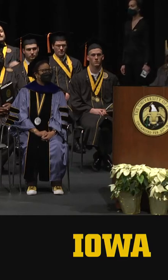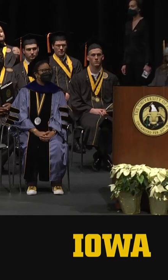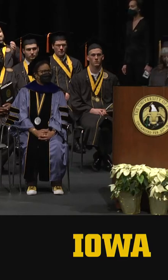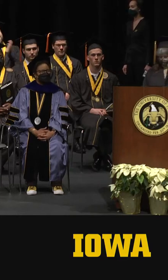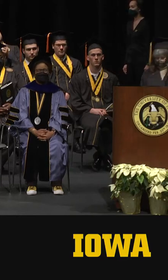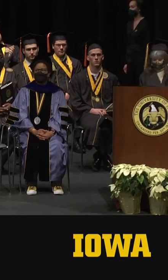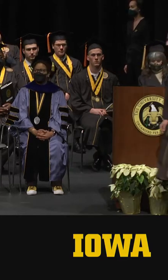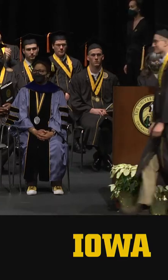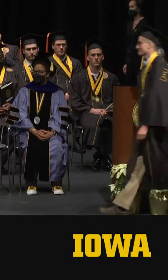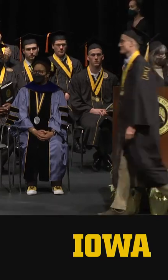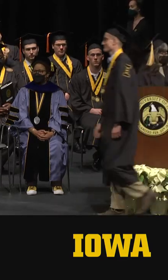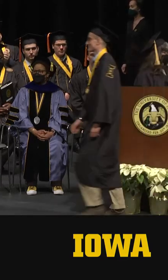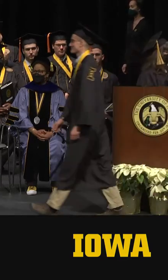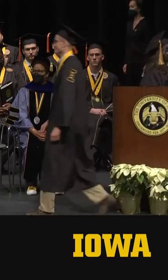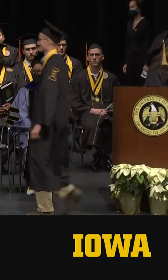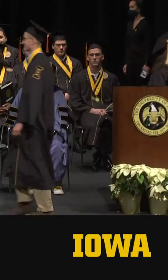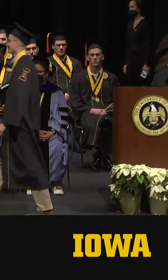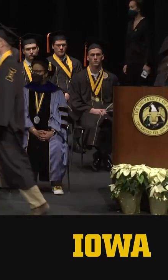mathematics.